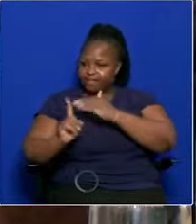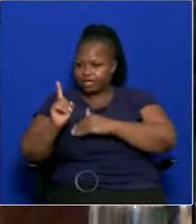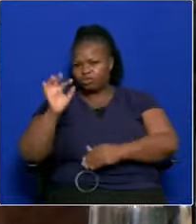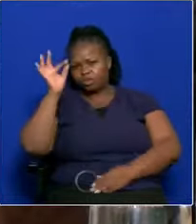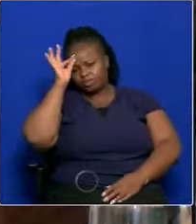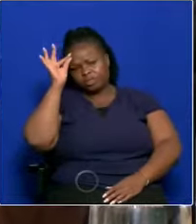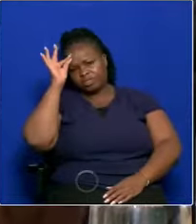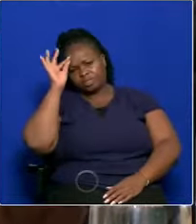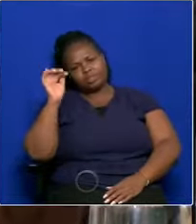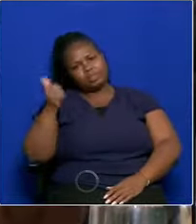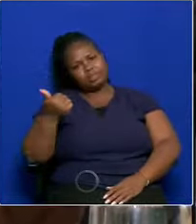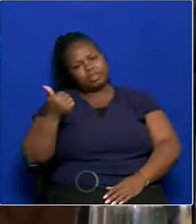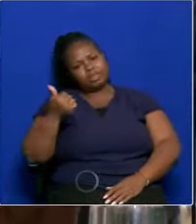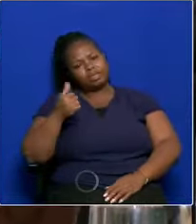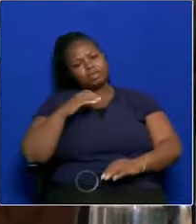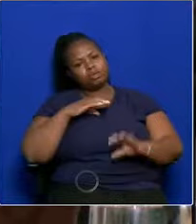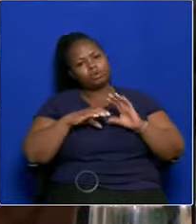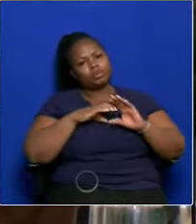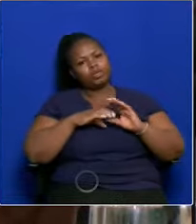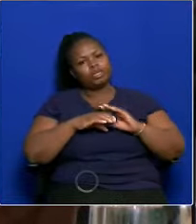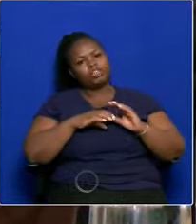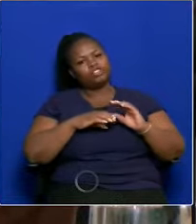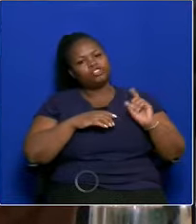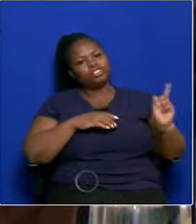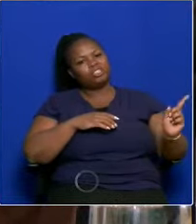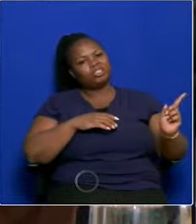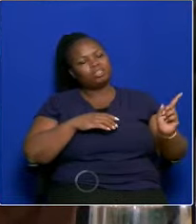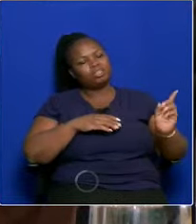your communications with Mr. Matlala develop?